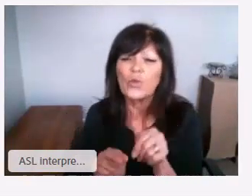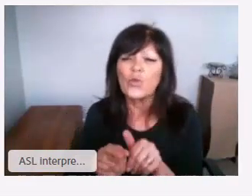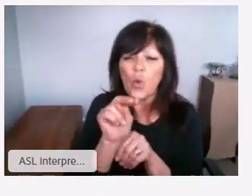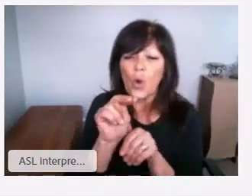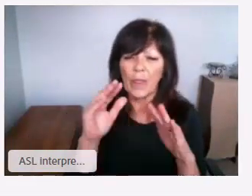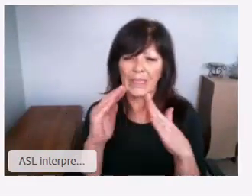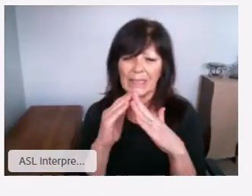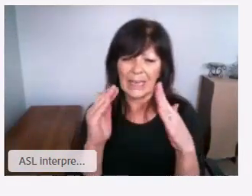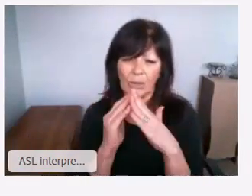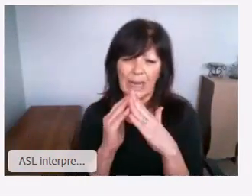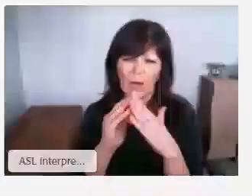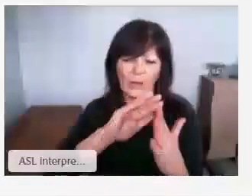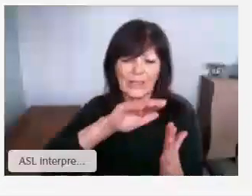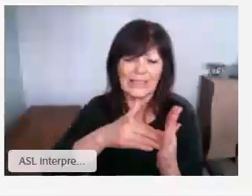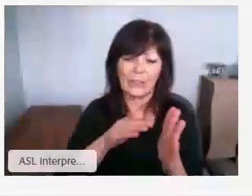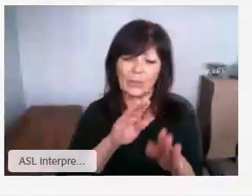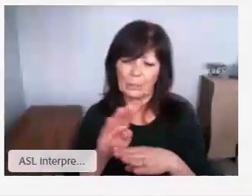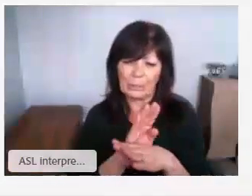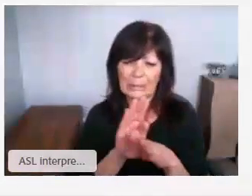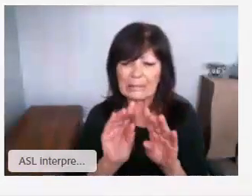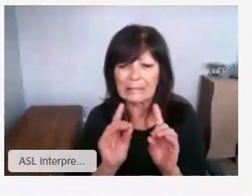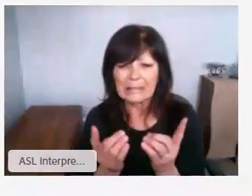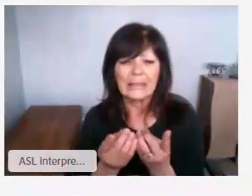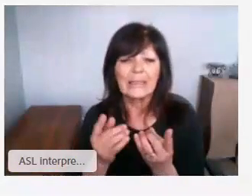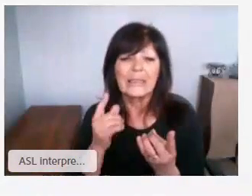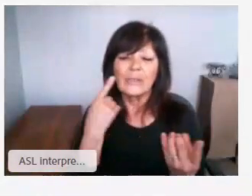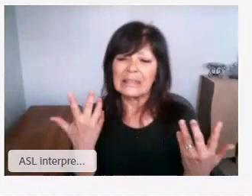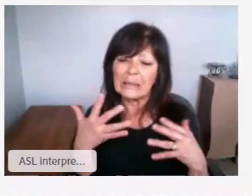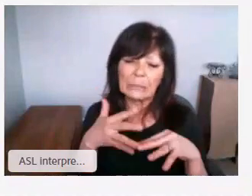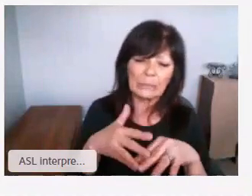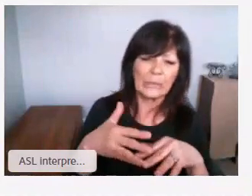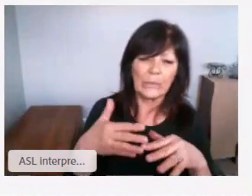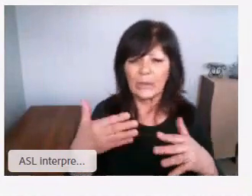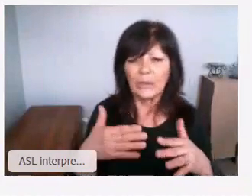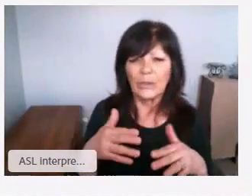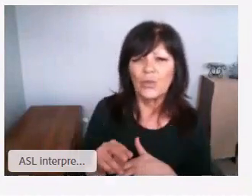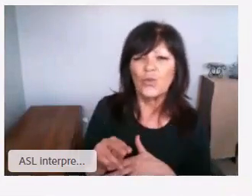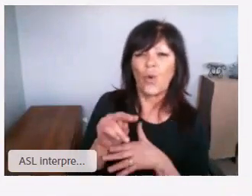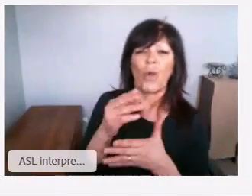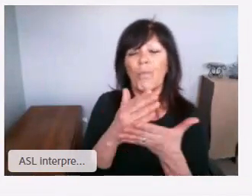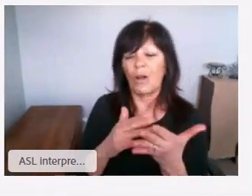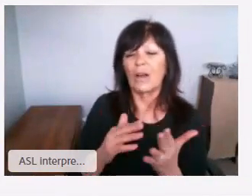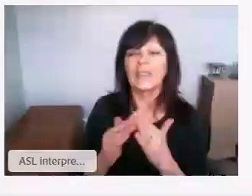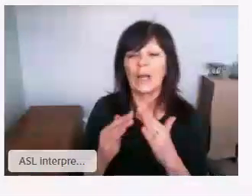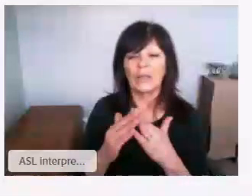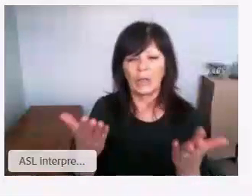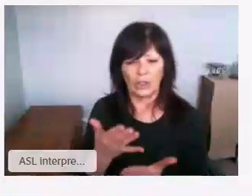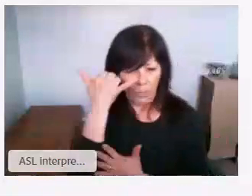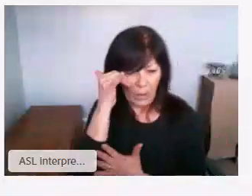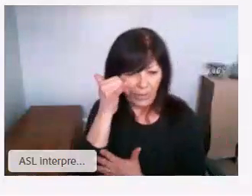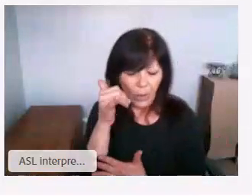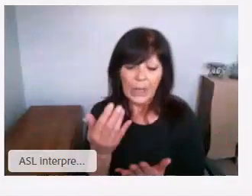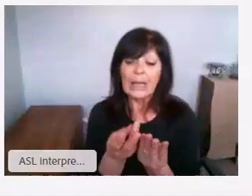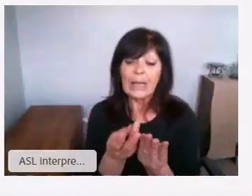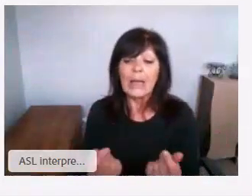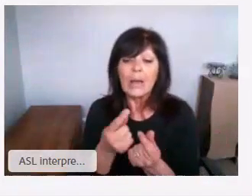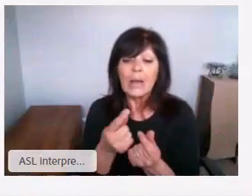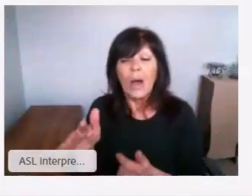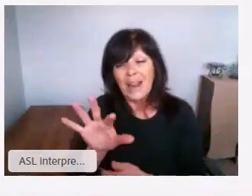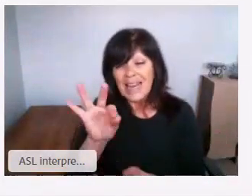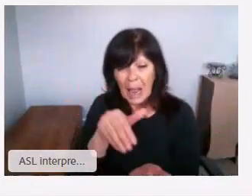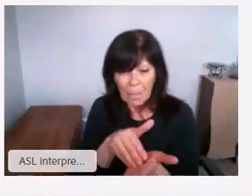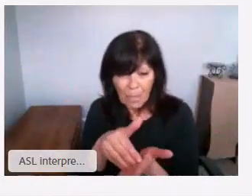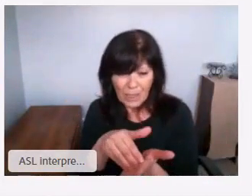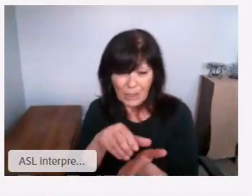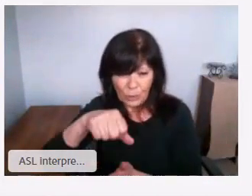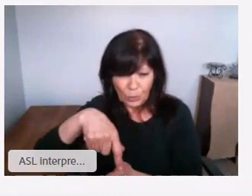business district and really has kind of merged into kind of the north part of downtown here in Buffalo. The campus itself is about 9 million square feet, so a